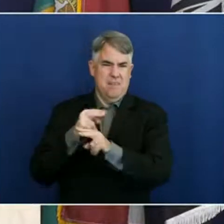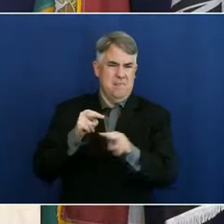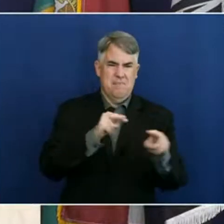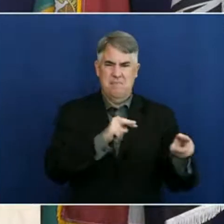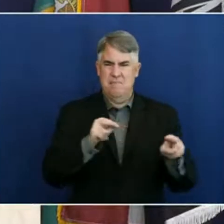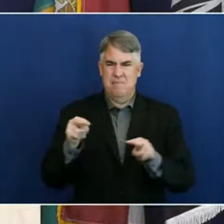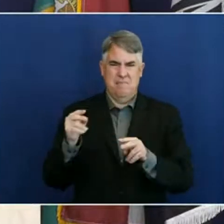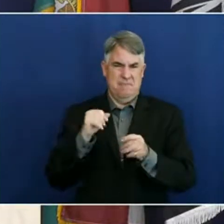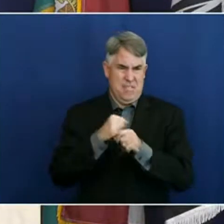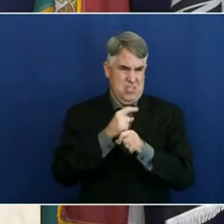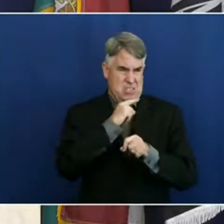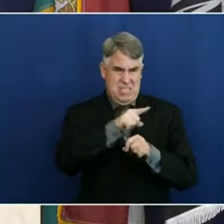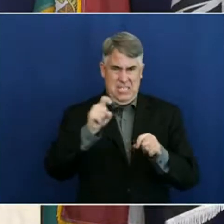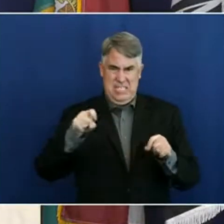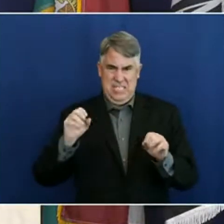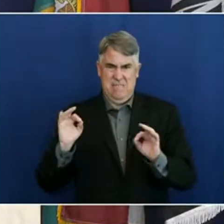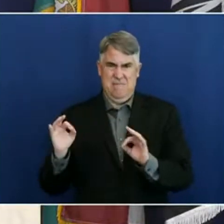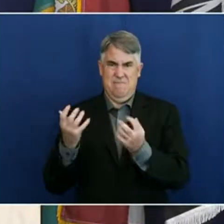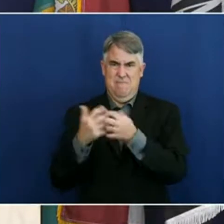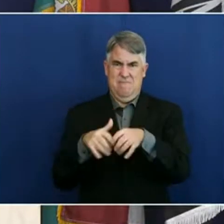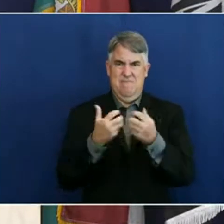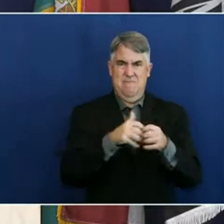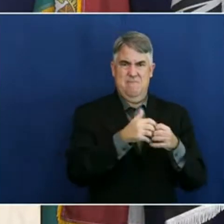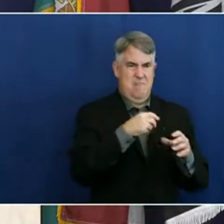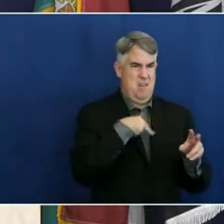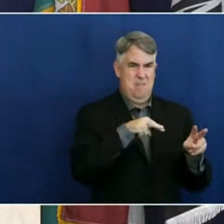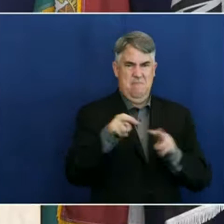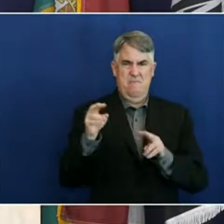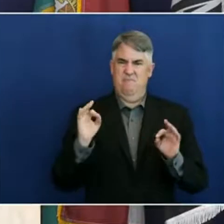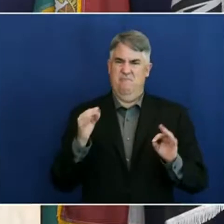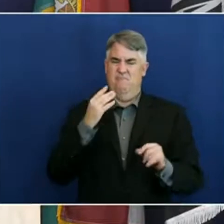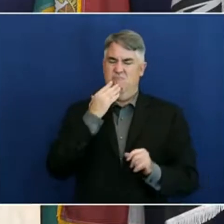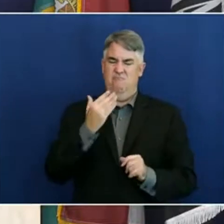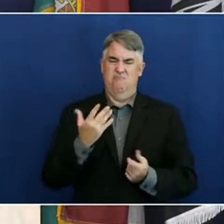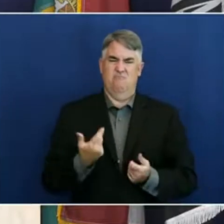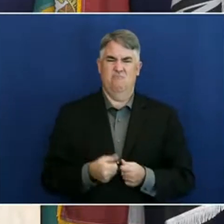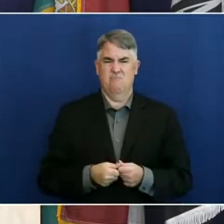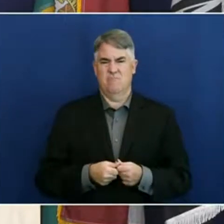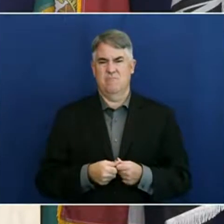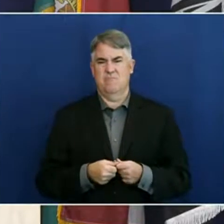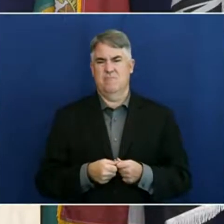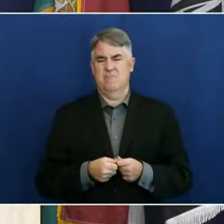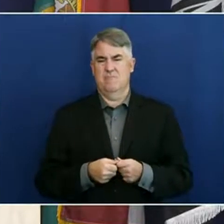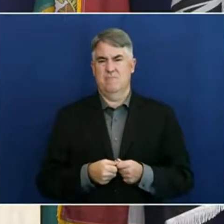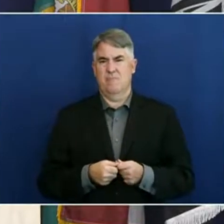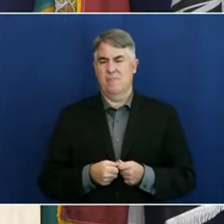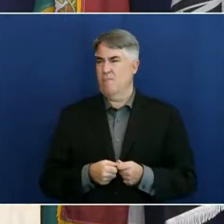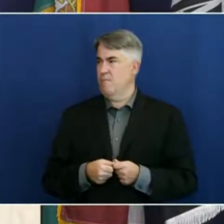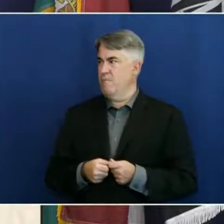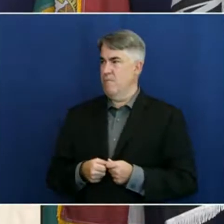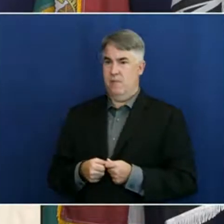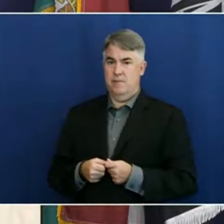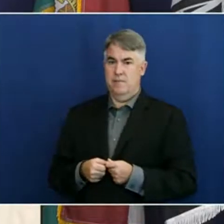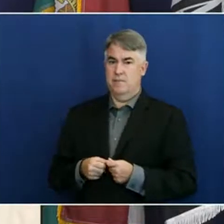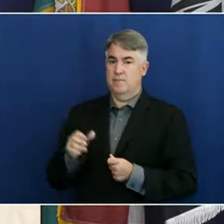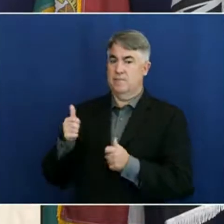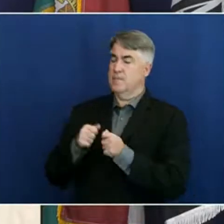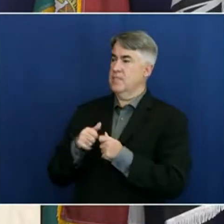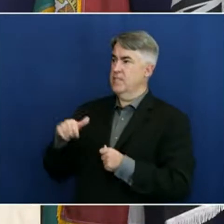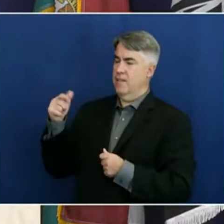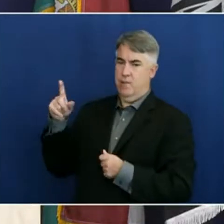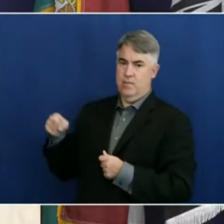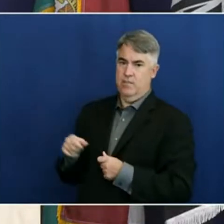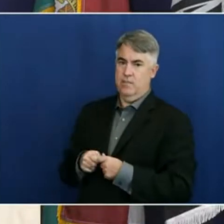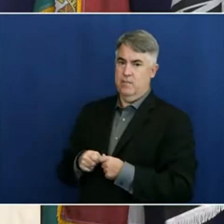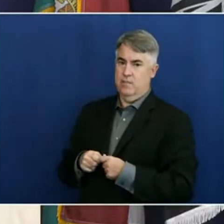demand by moving vaccines to them. So I think we're in a very strong position that way. This next question is from Kim Miller